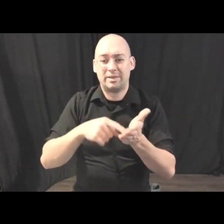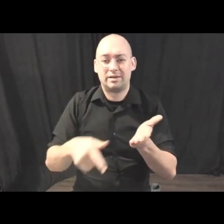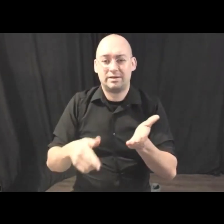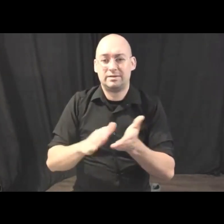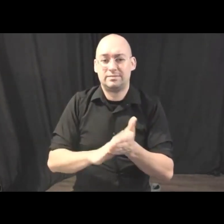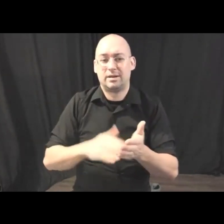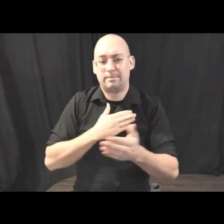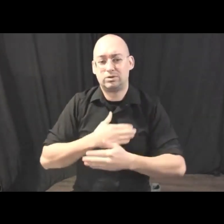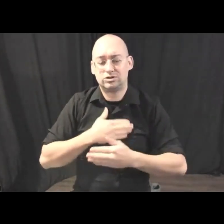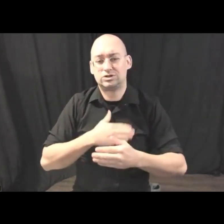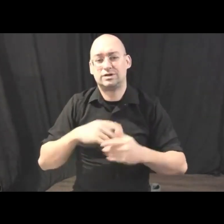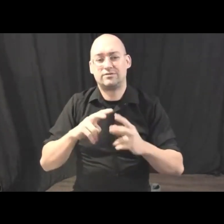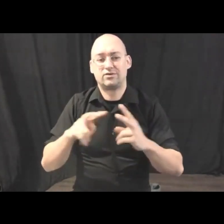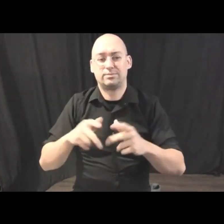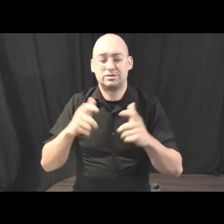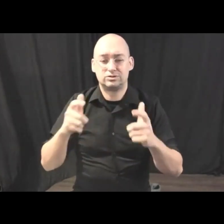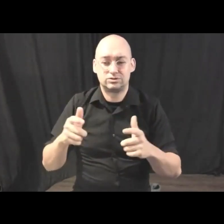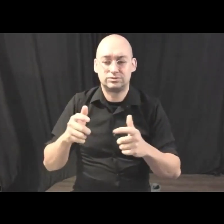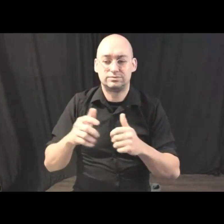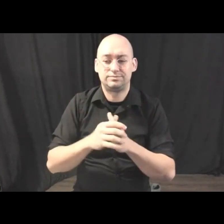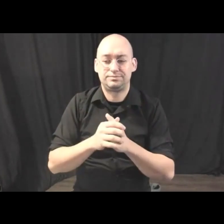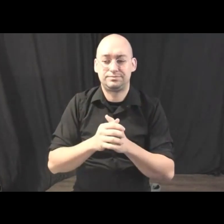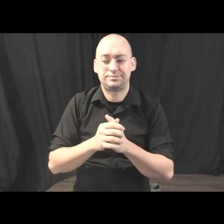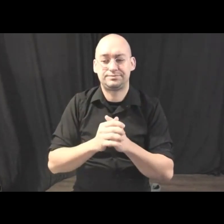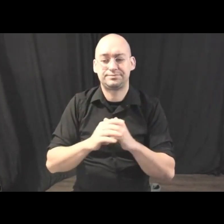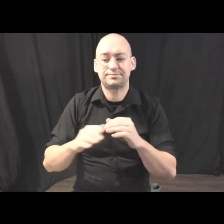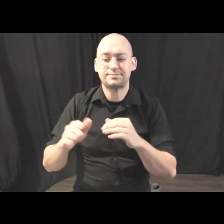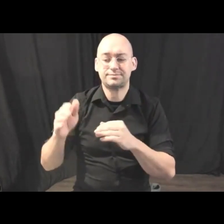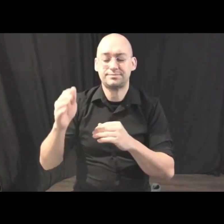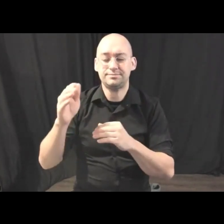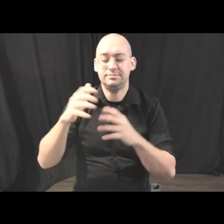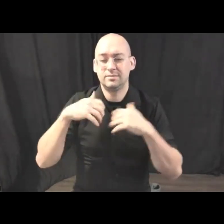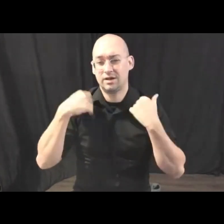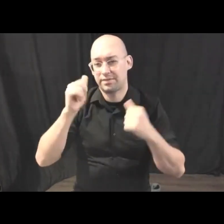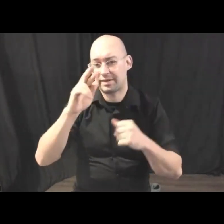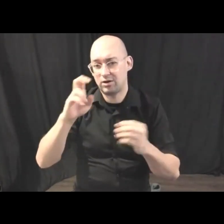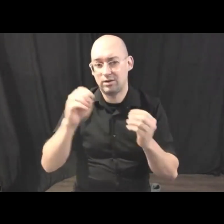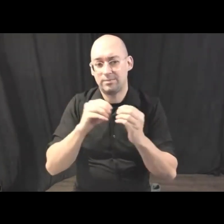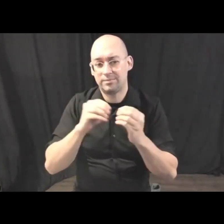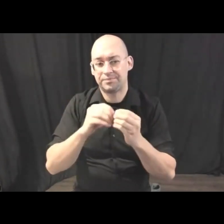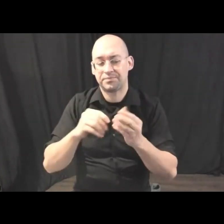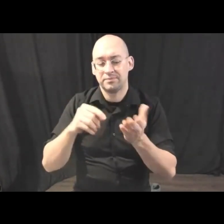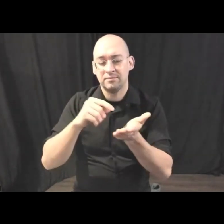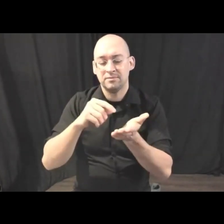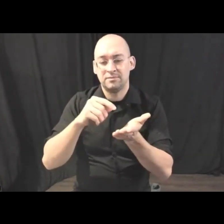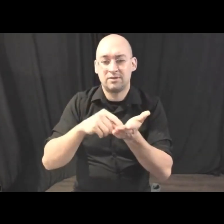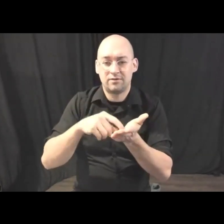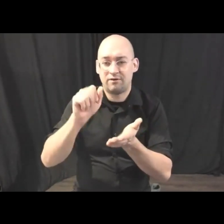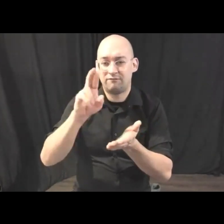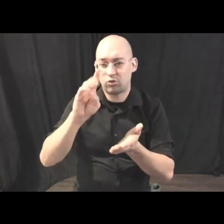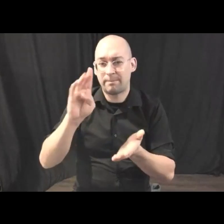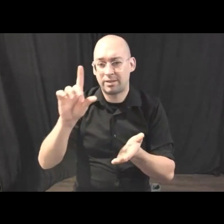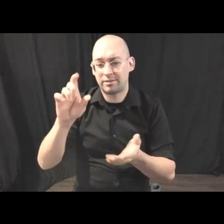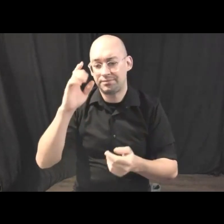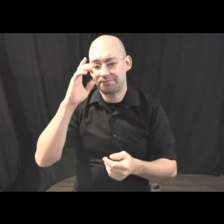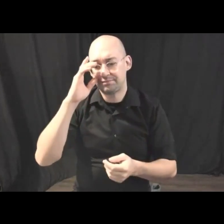appreciate very, very much the proposals that have come from the community around need to make healthcare more affordable, tackling share of cost. We need to make sure basic